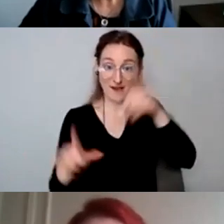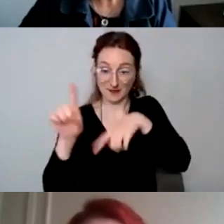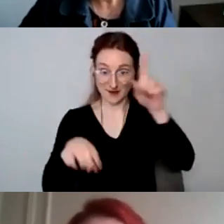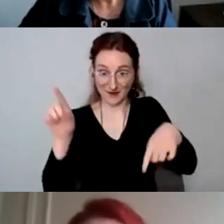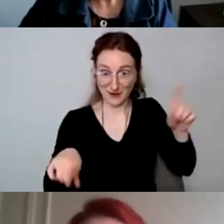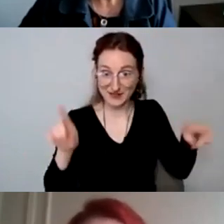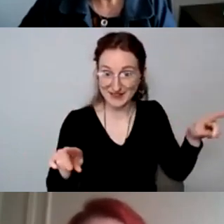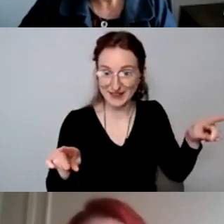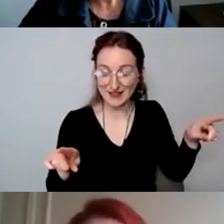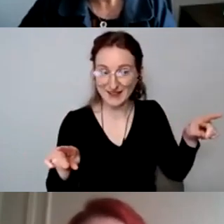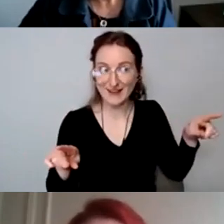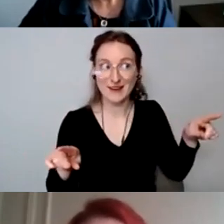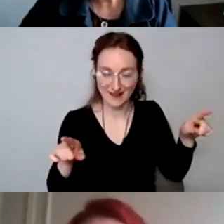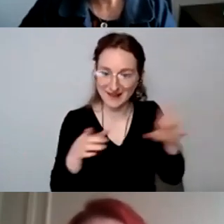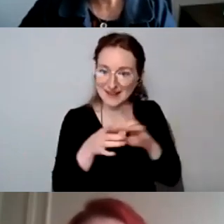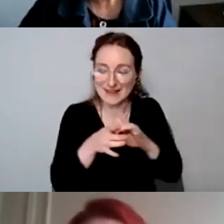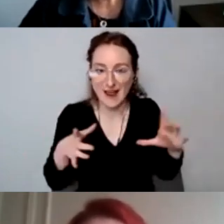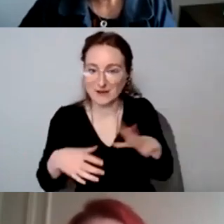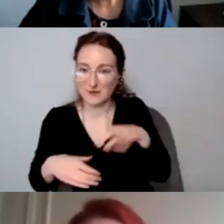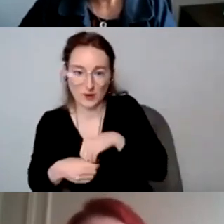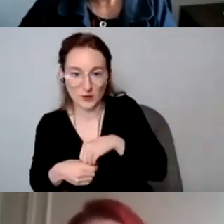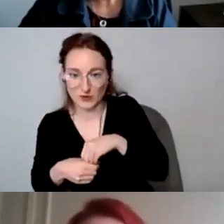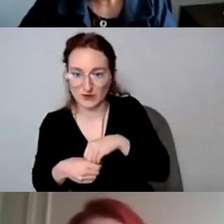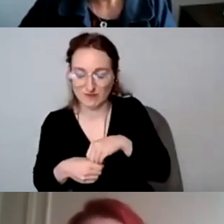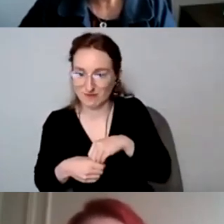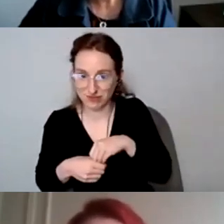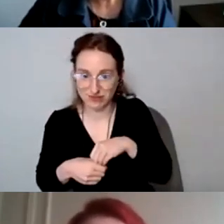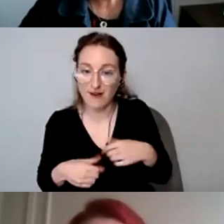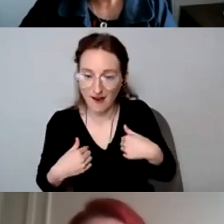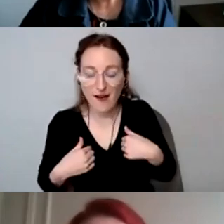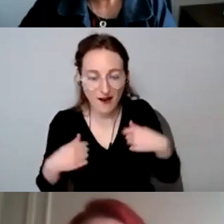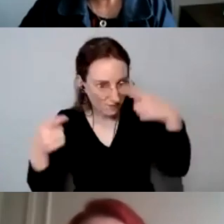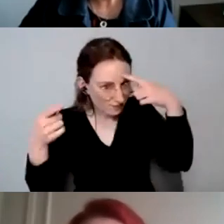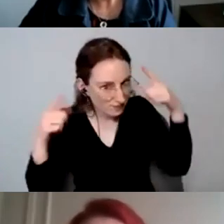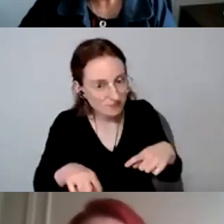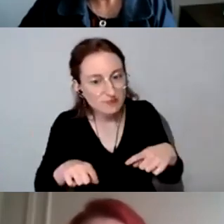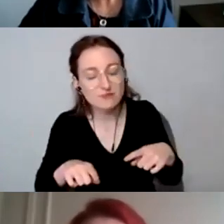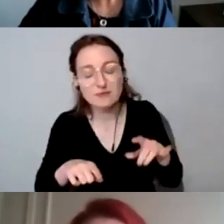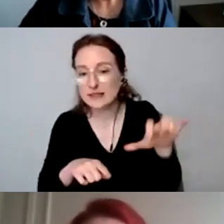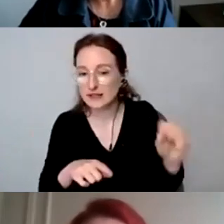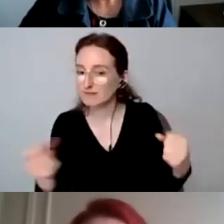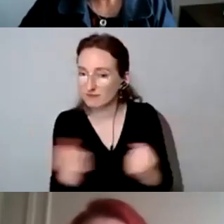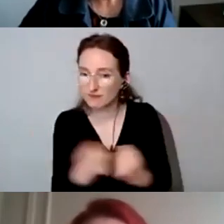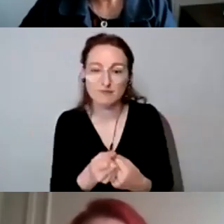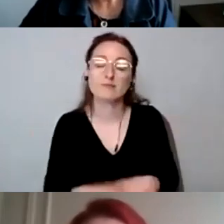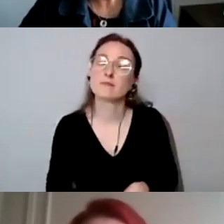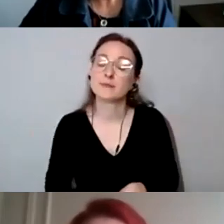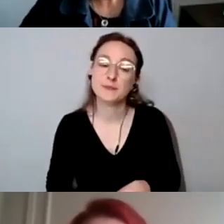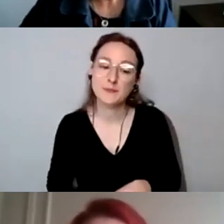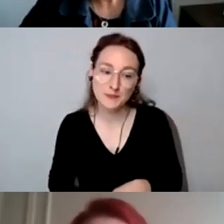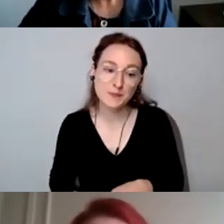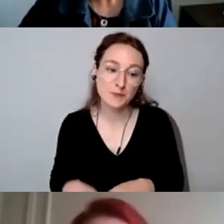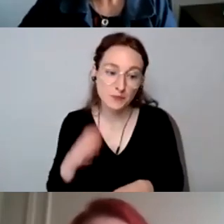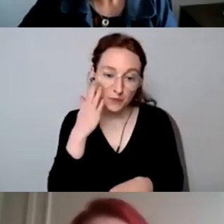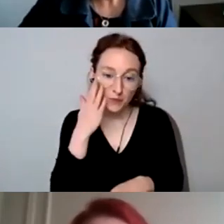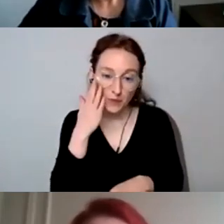of inclusia. And I completely agree with what both of you said. And it is, and I think